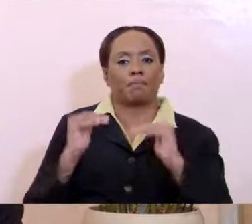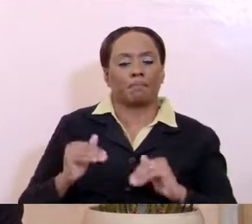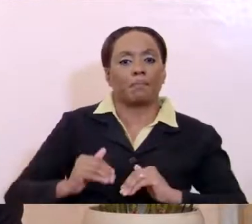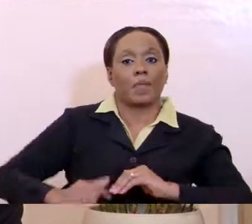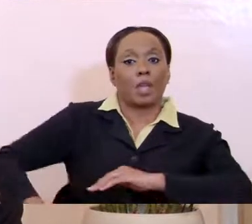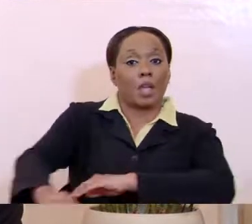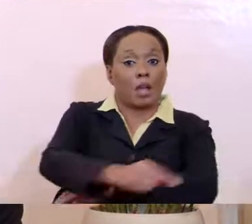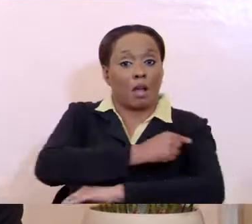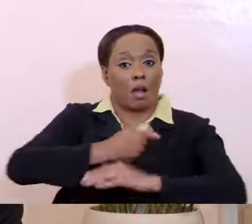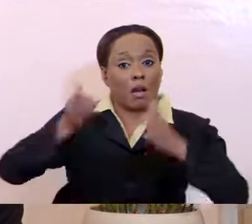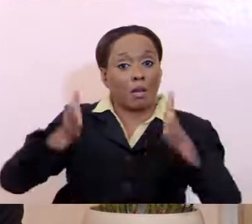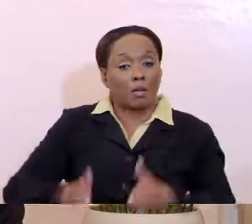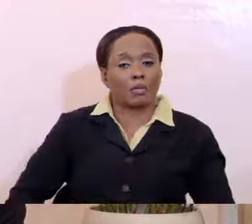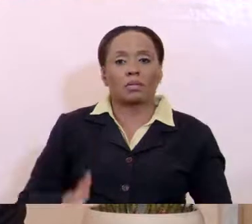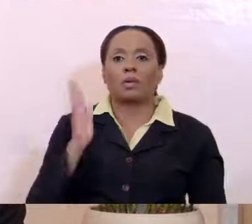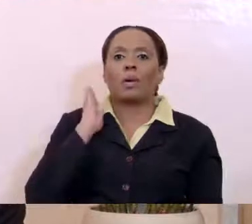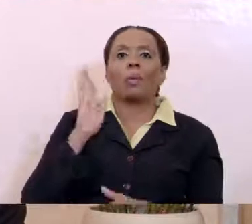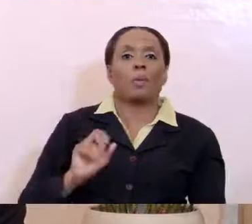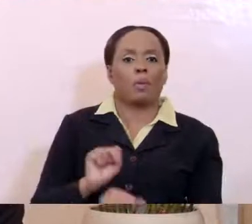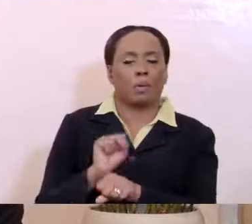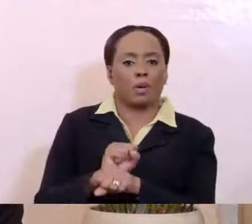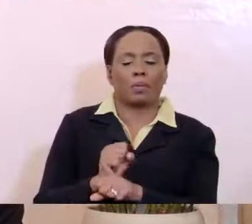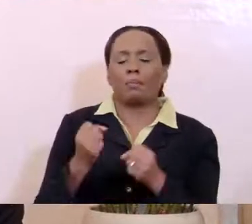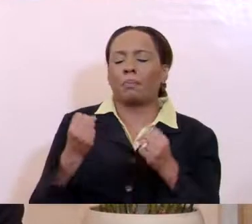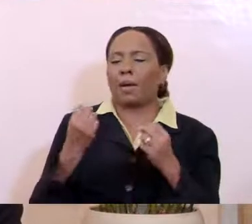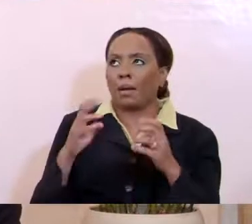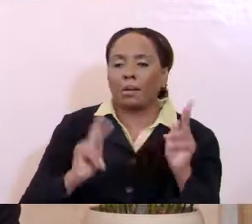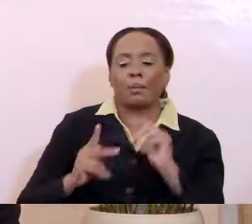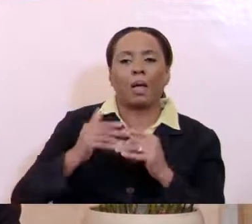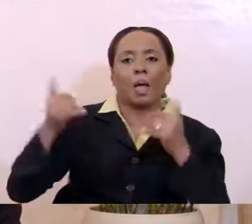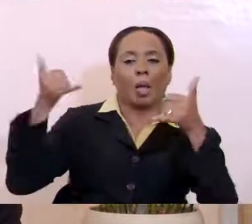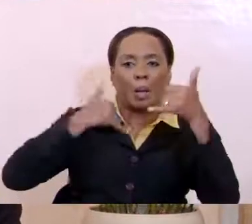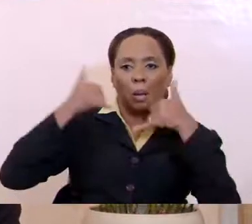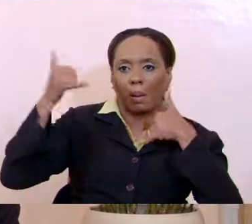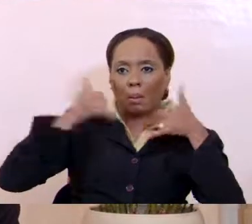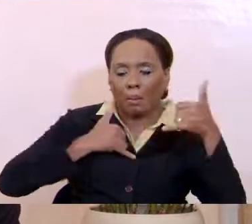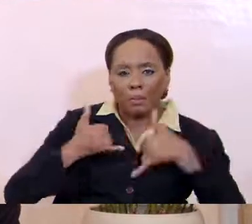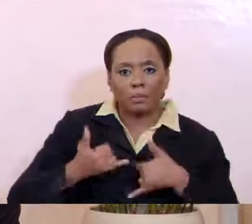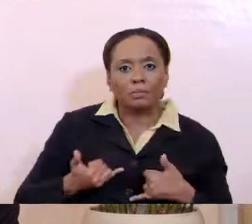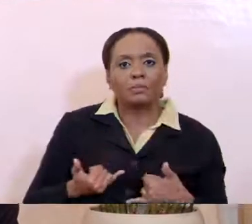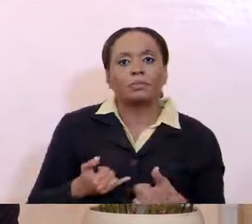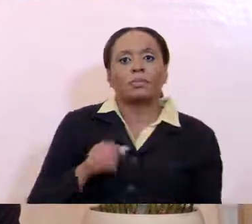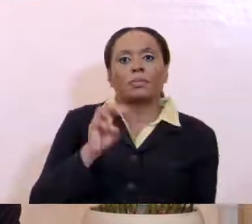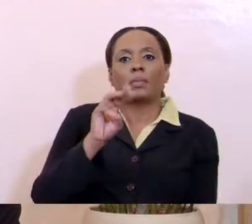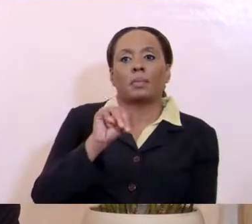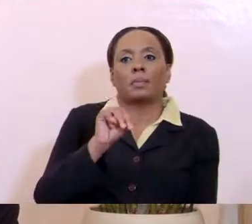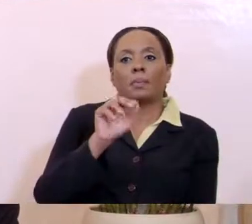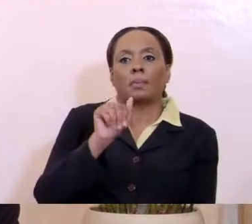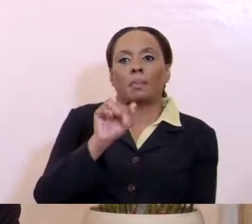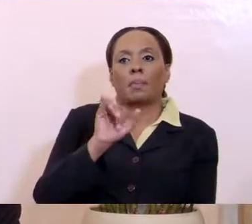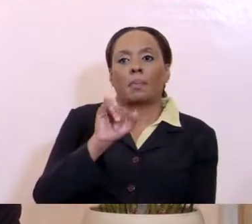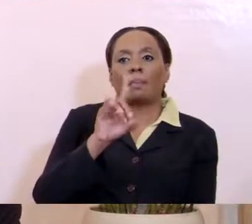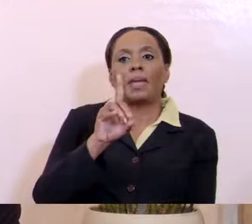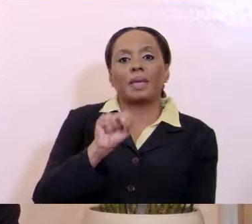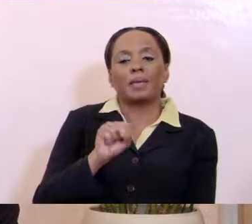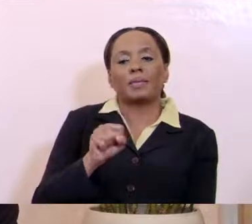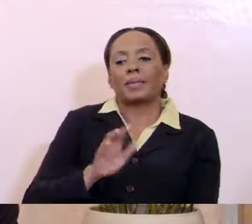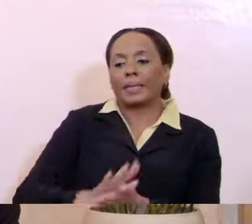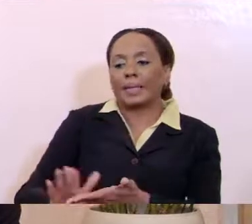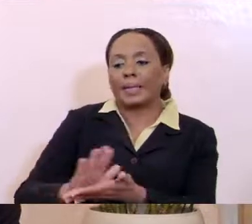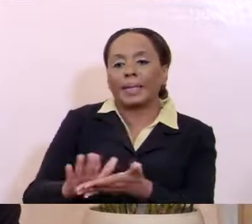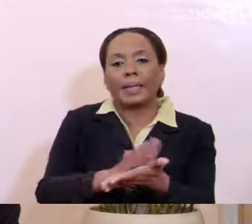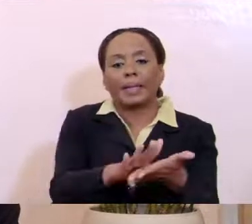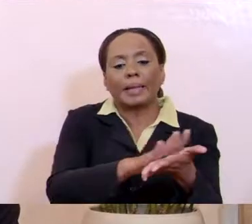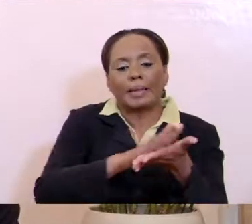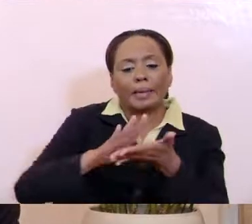operate. We've had numerous calls, and I can therefore confirm to you that maids, nannies, and other household staff will